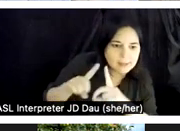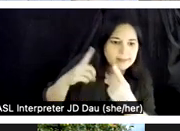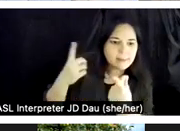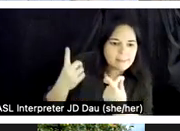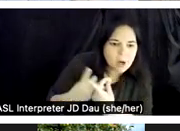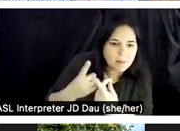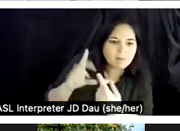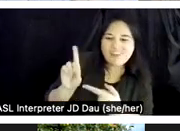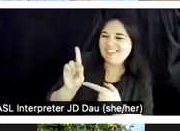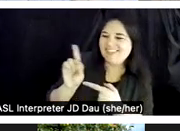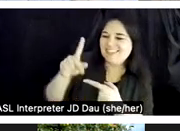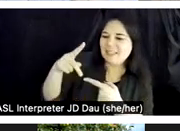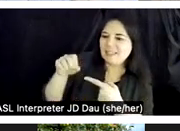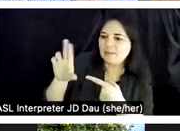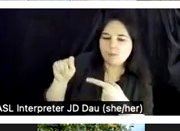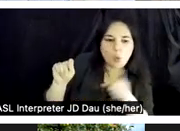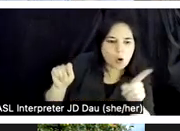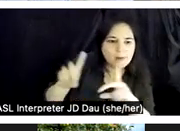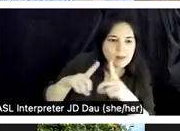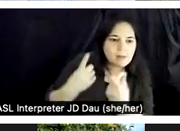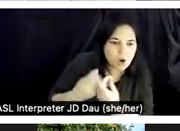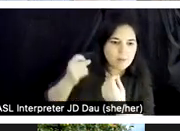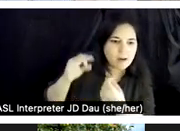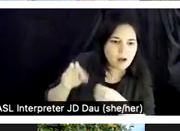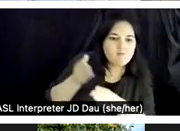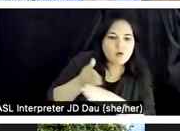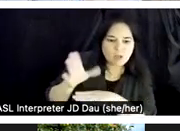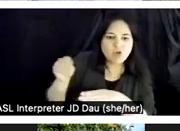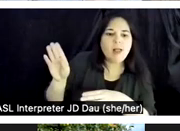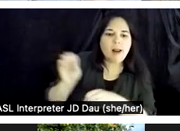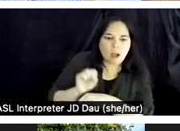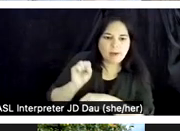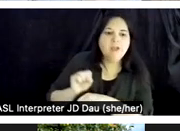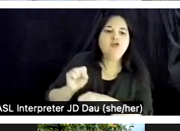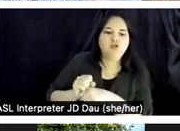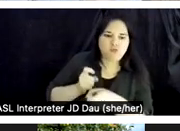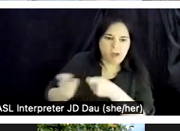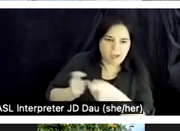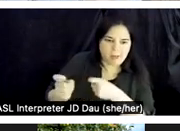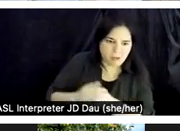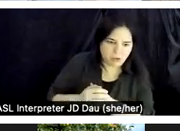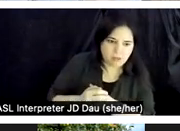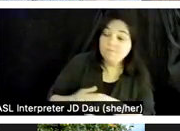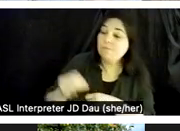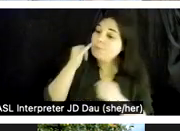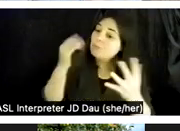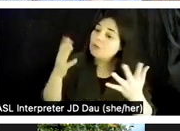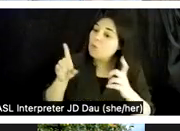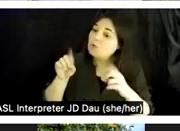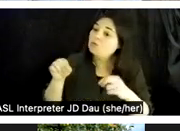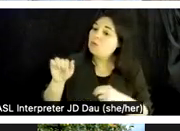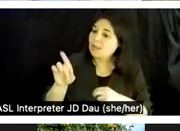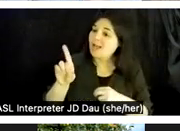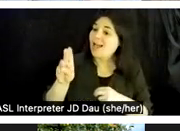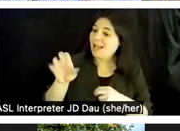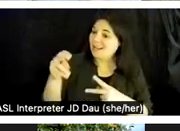as DPORT, for any state violations. If you're going to go the administrative complaint route, you have to do